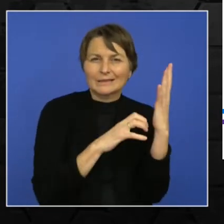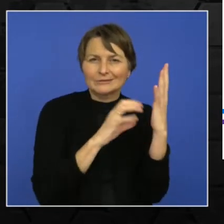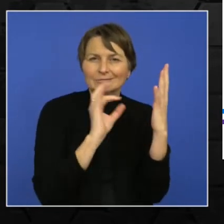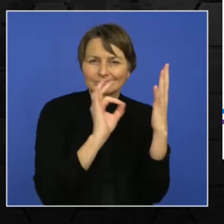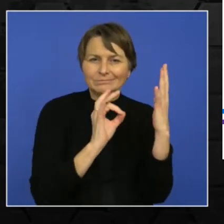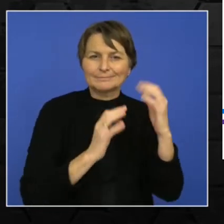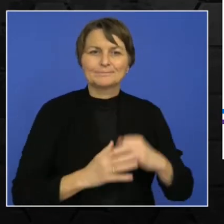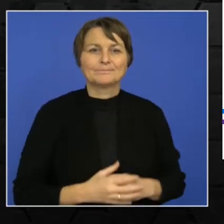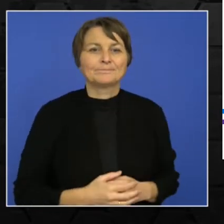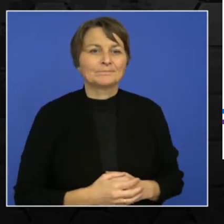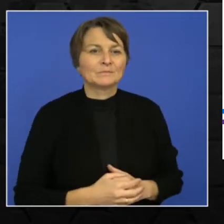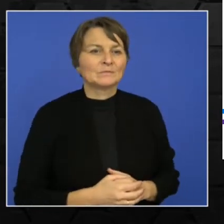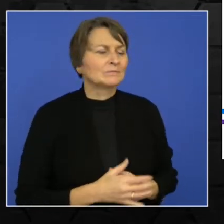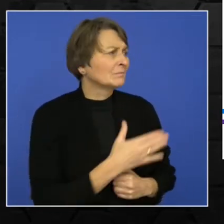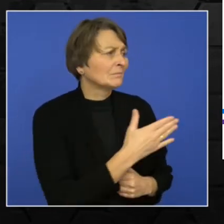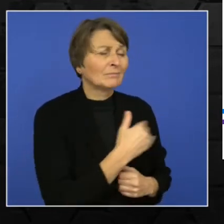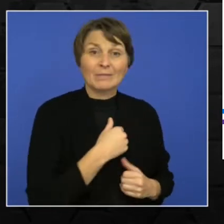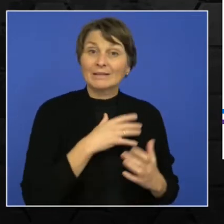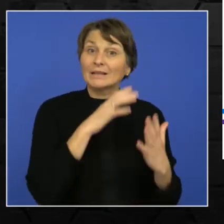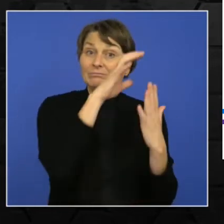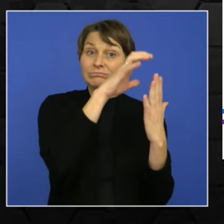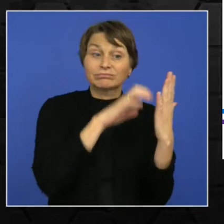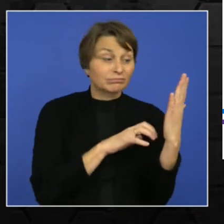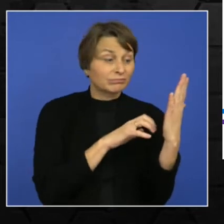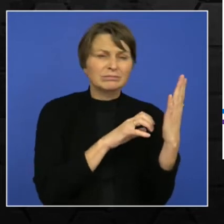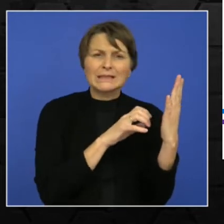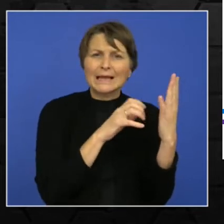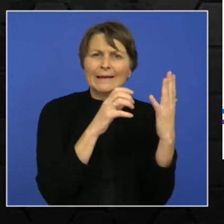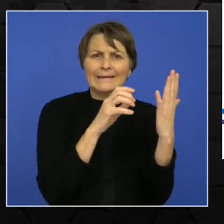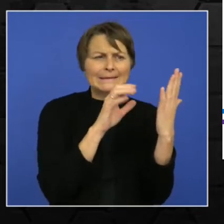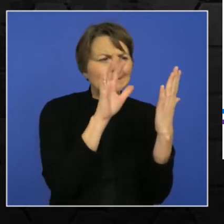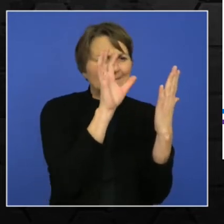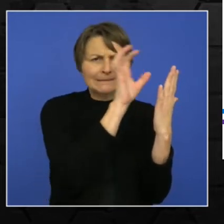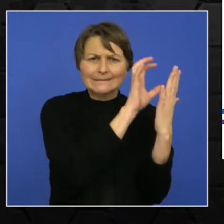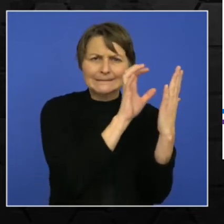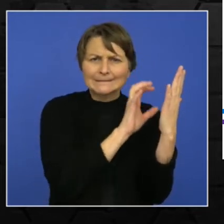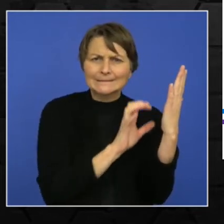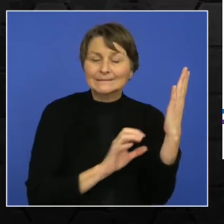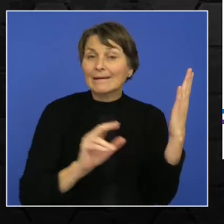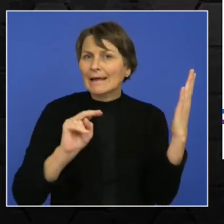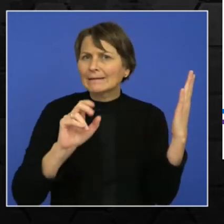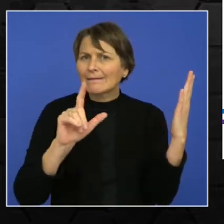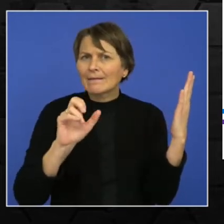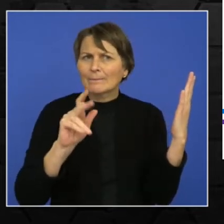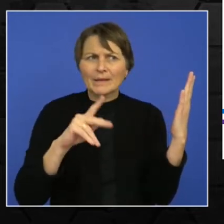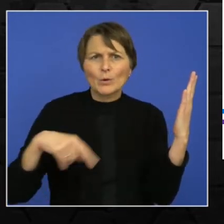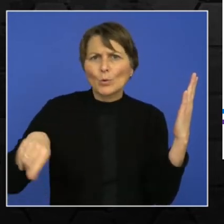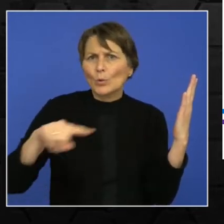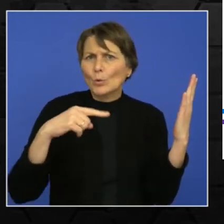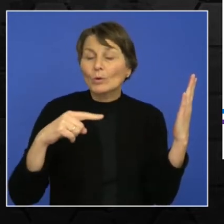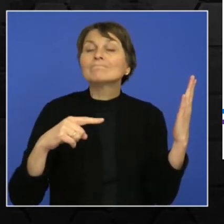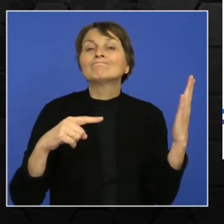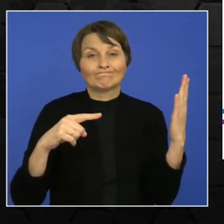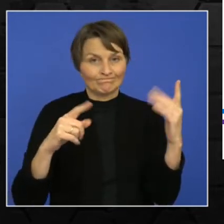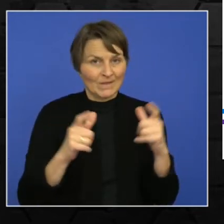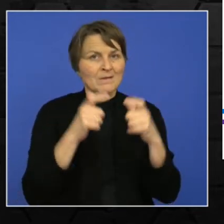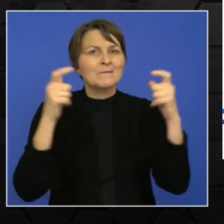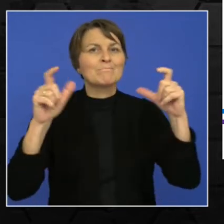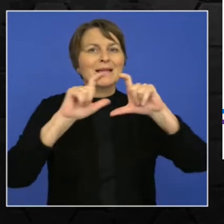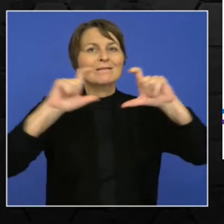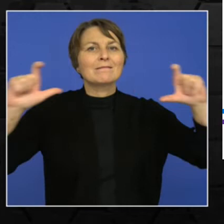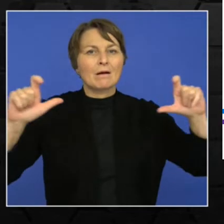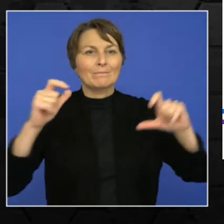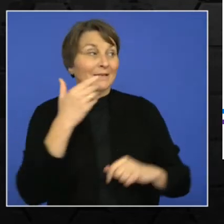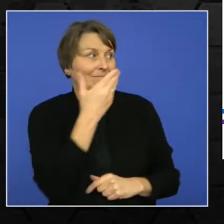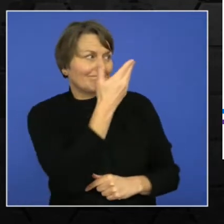arises, who even uses NLP? All of the major FANG companies use that. And one of the